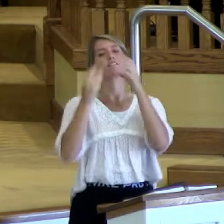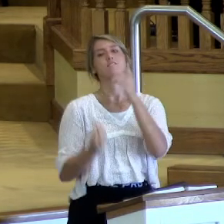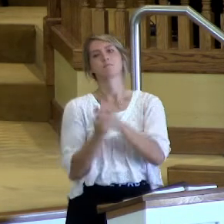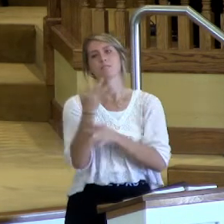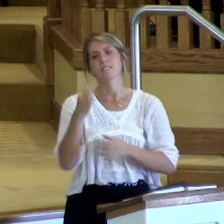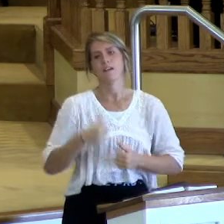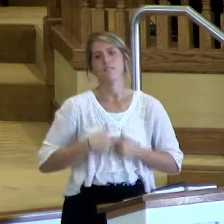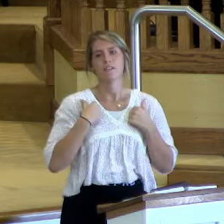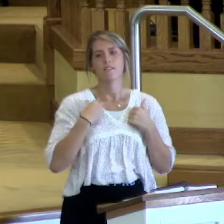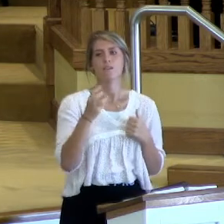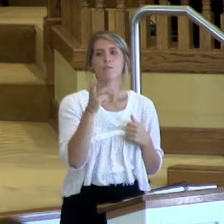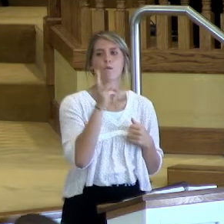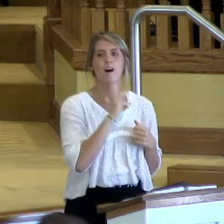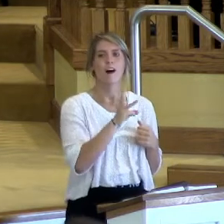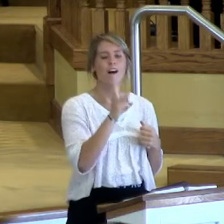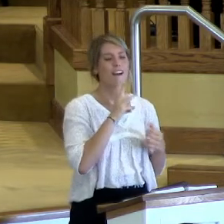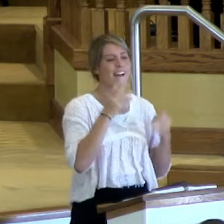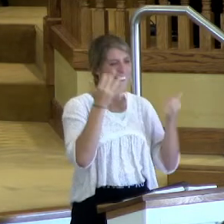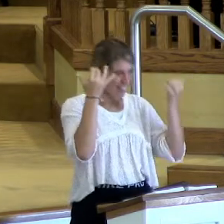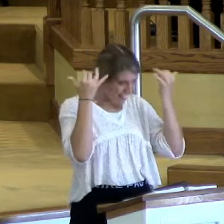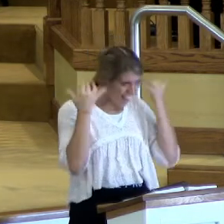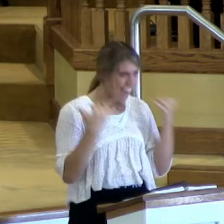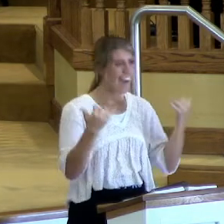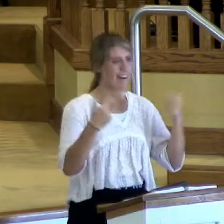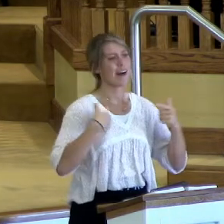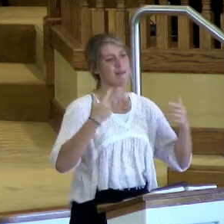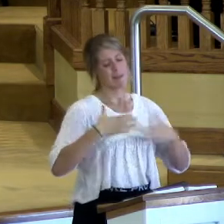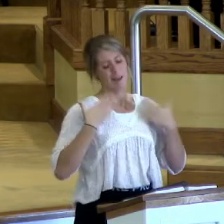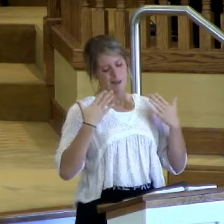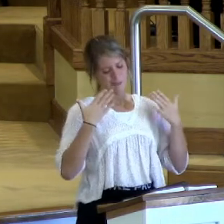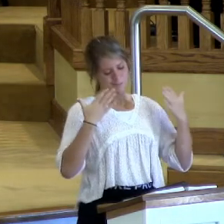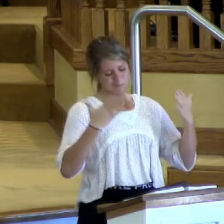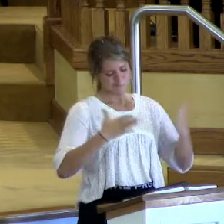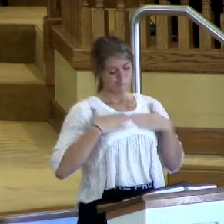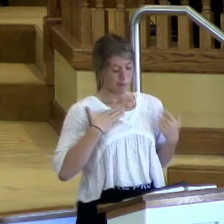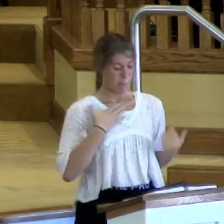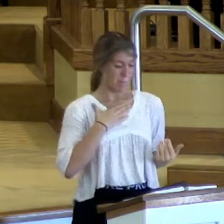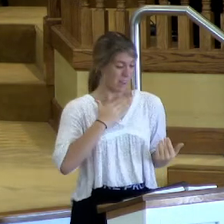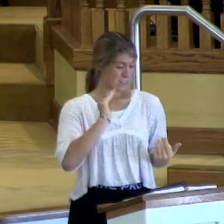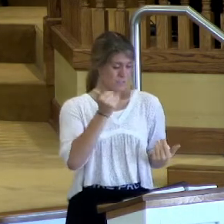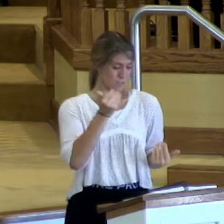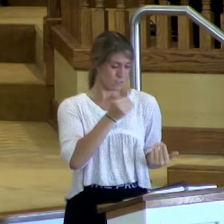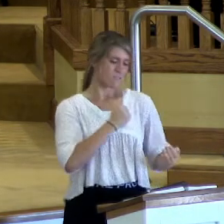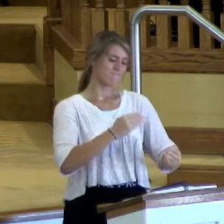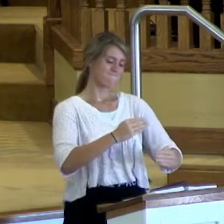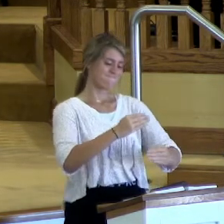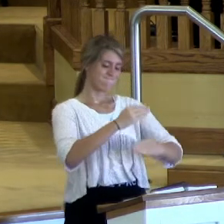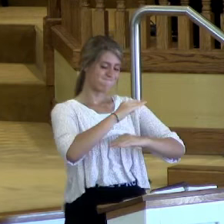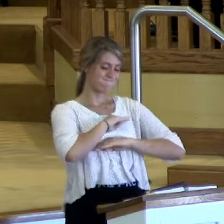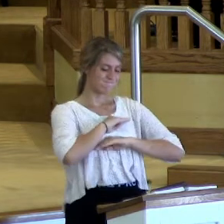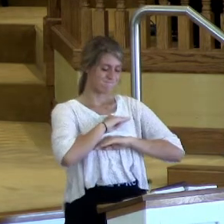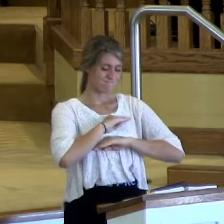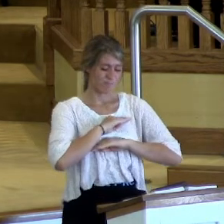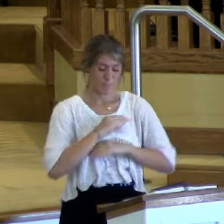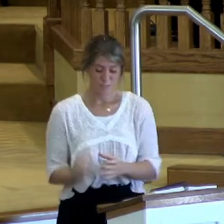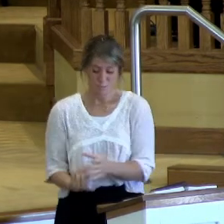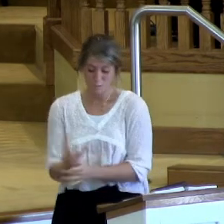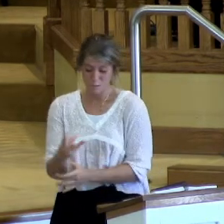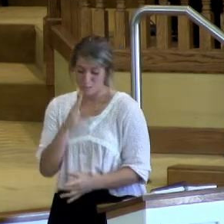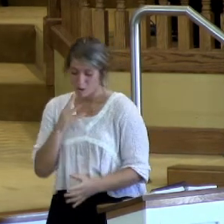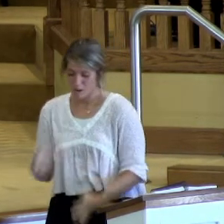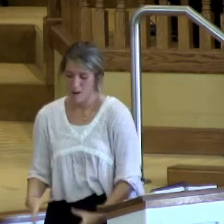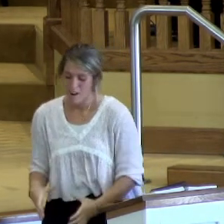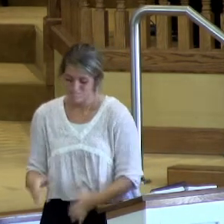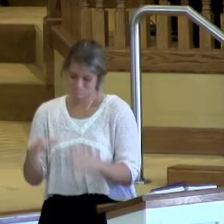springs of living water, happy now am I, my soul they satisfy. Drinking at